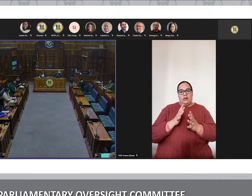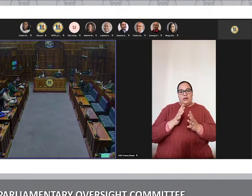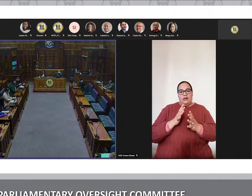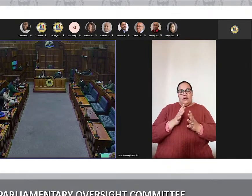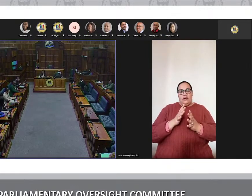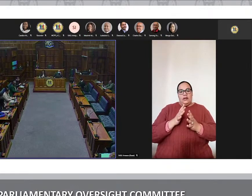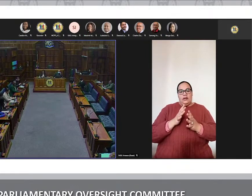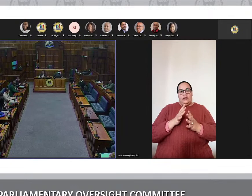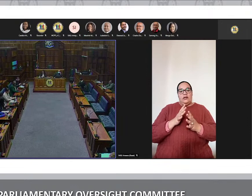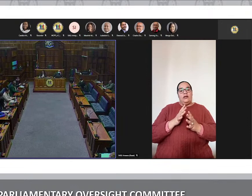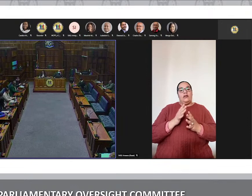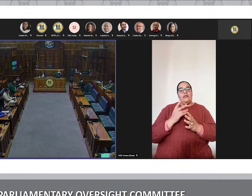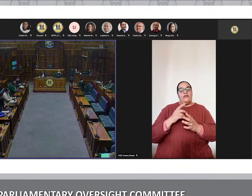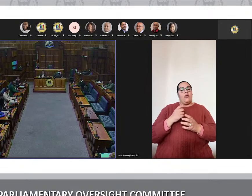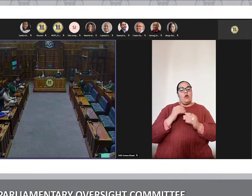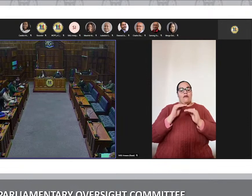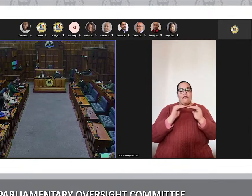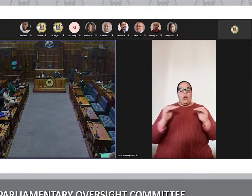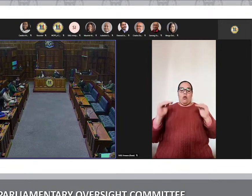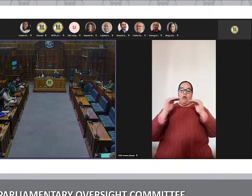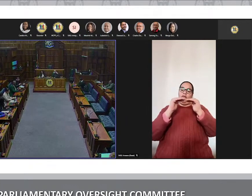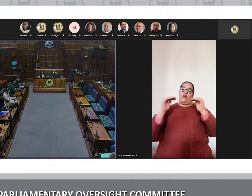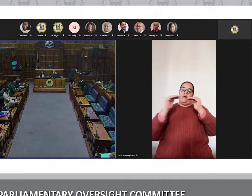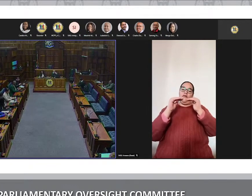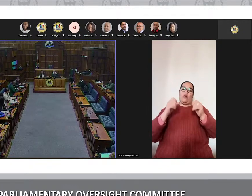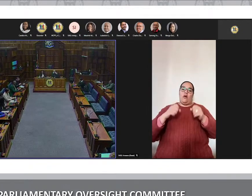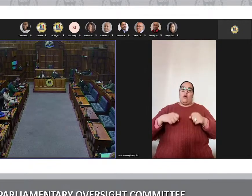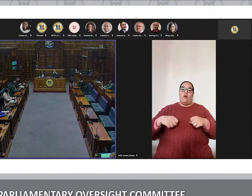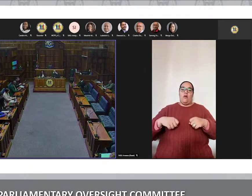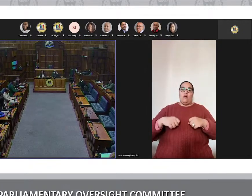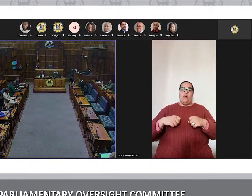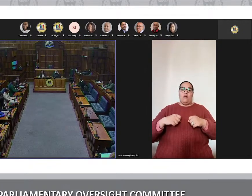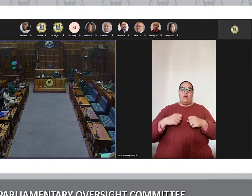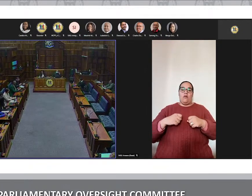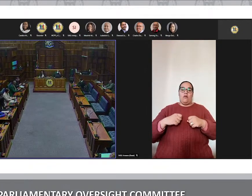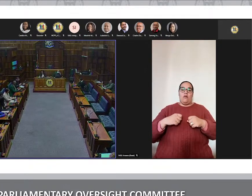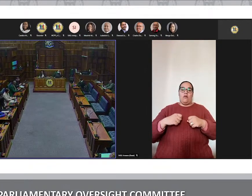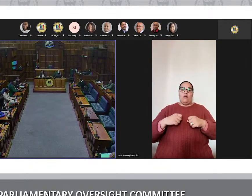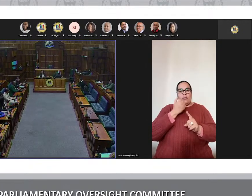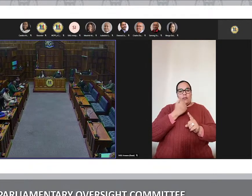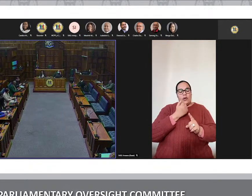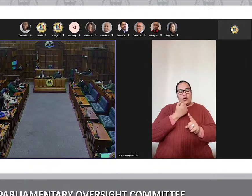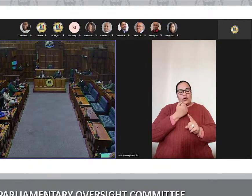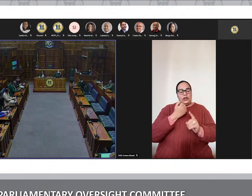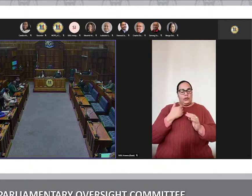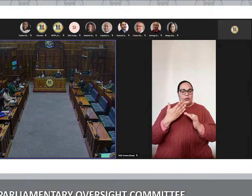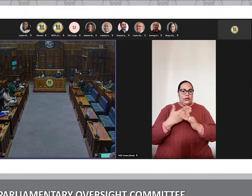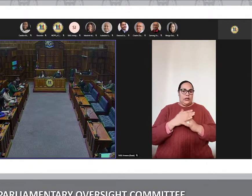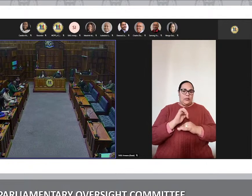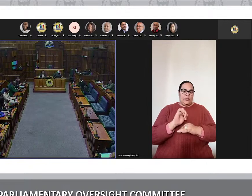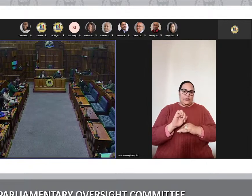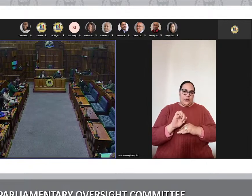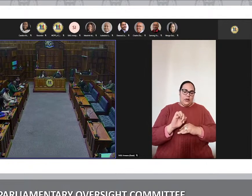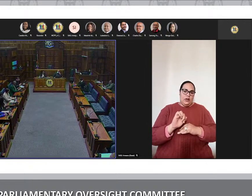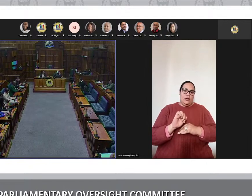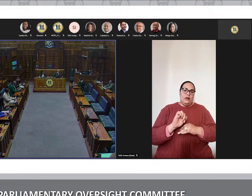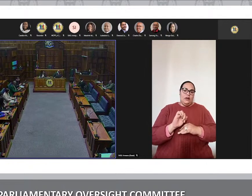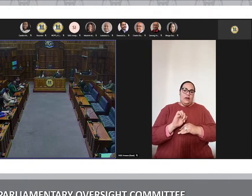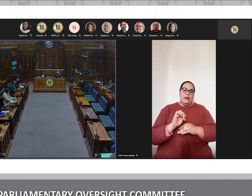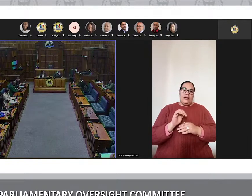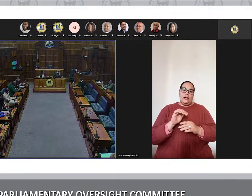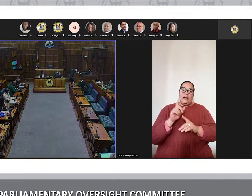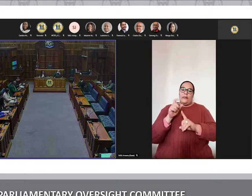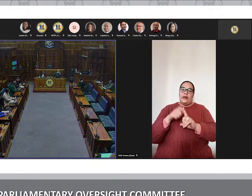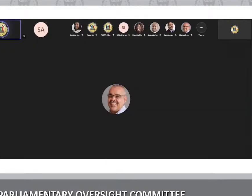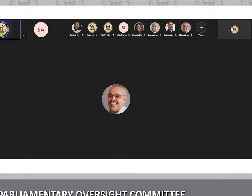to all the floors in the building. My apologies, I'm so sorry to interrupt you. Yeah. Can someone from